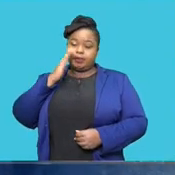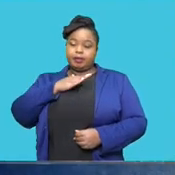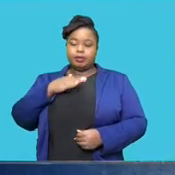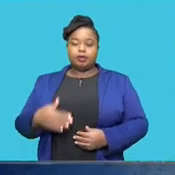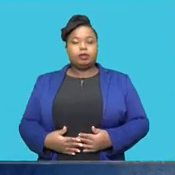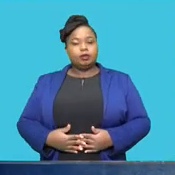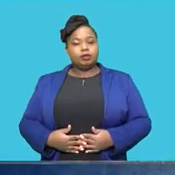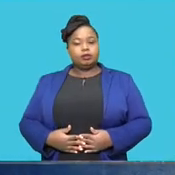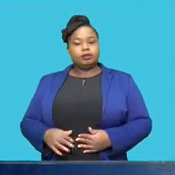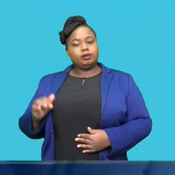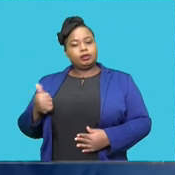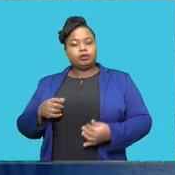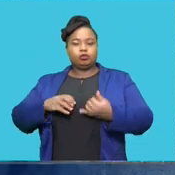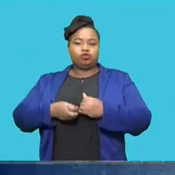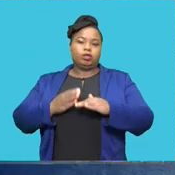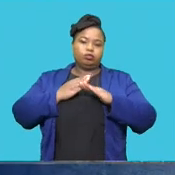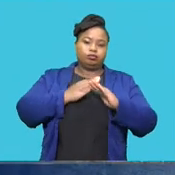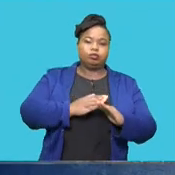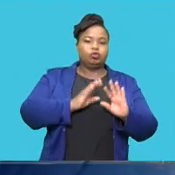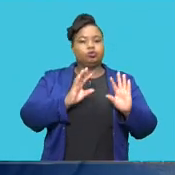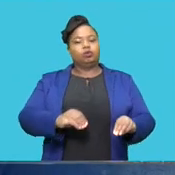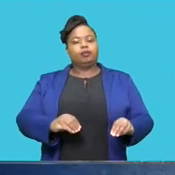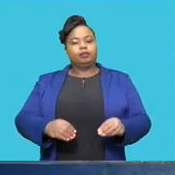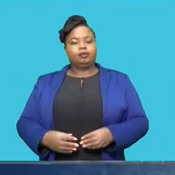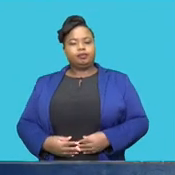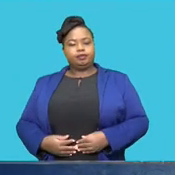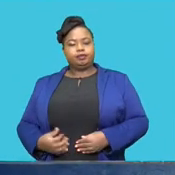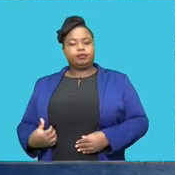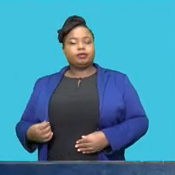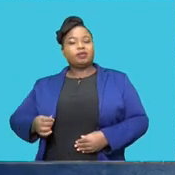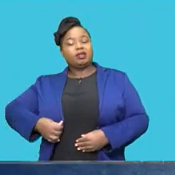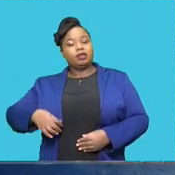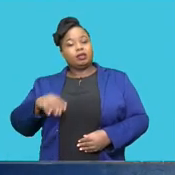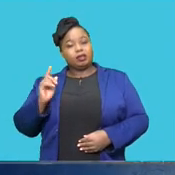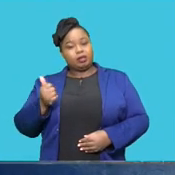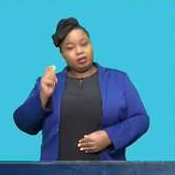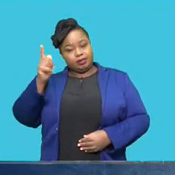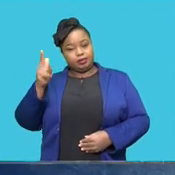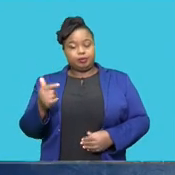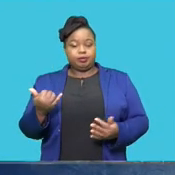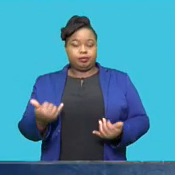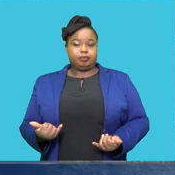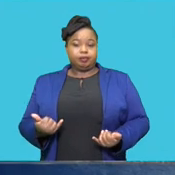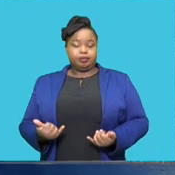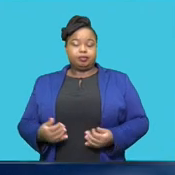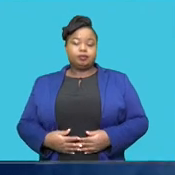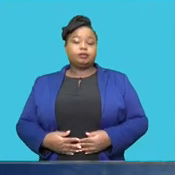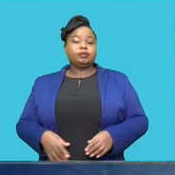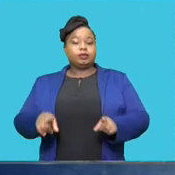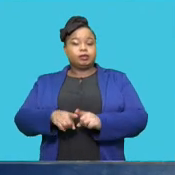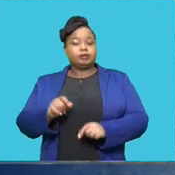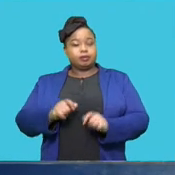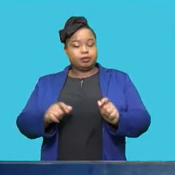Such a move had to be stopped at all costs, to an extent that today, the very people who were